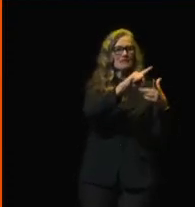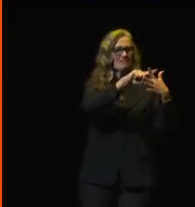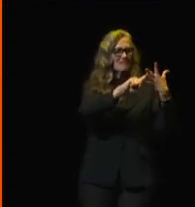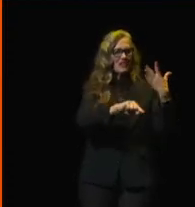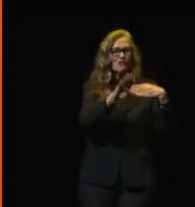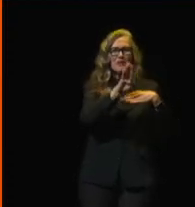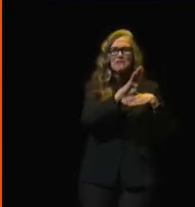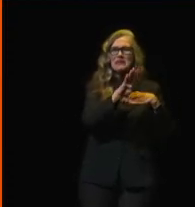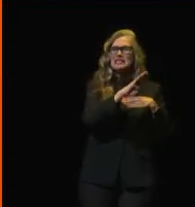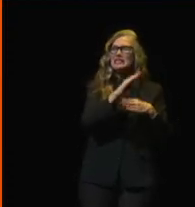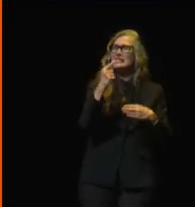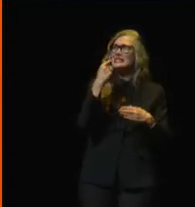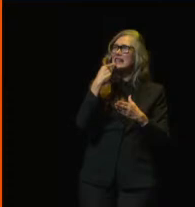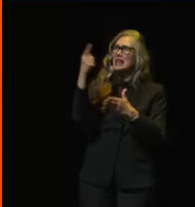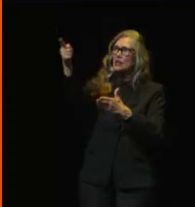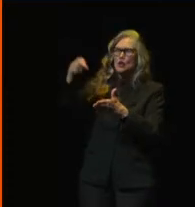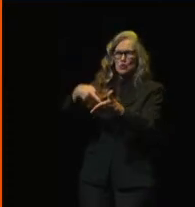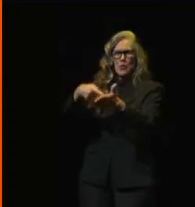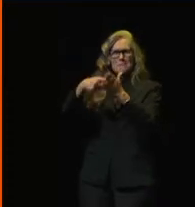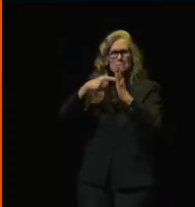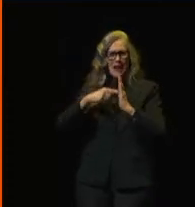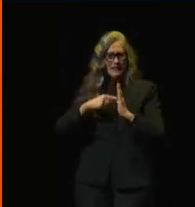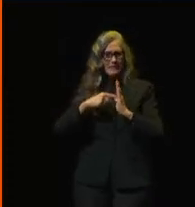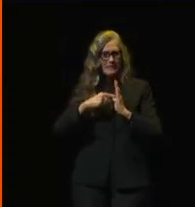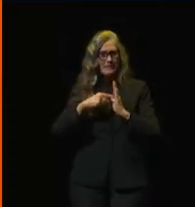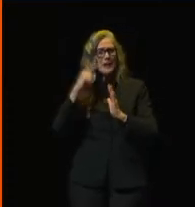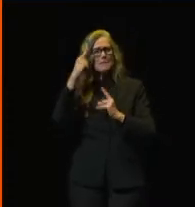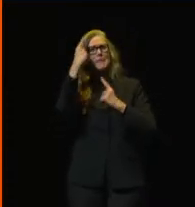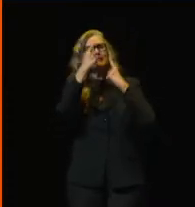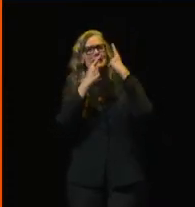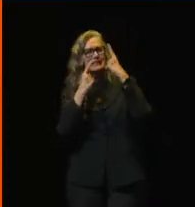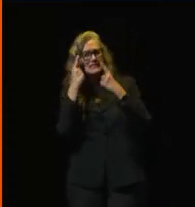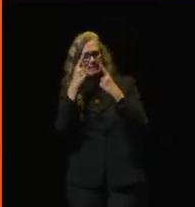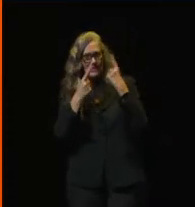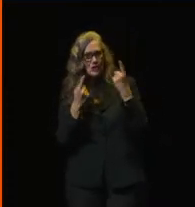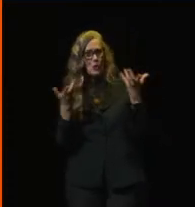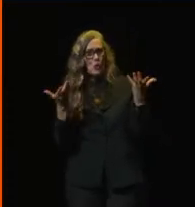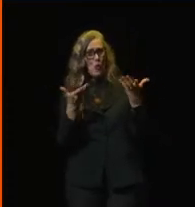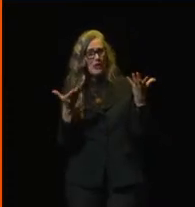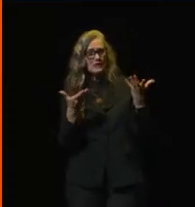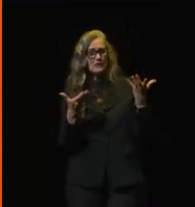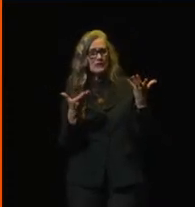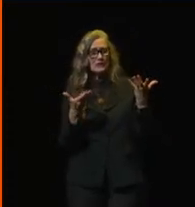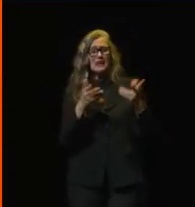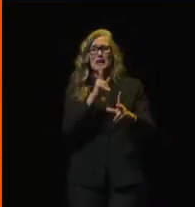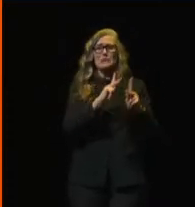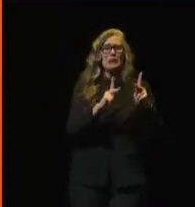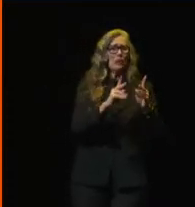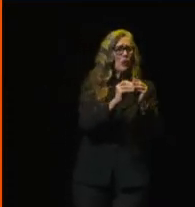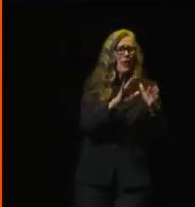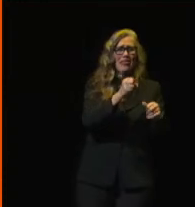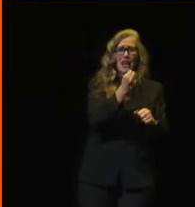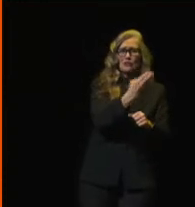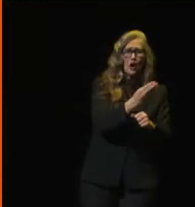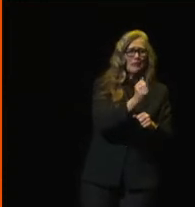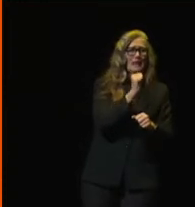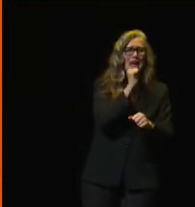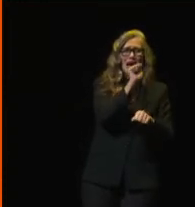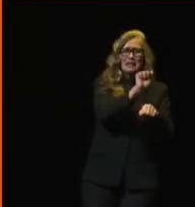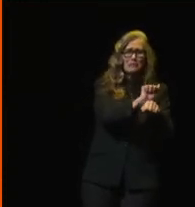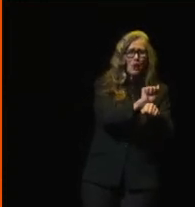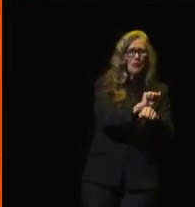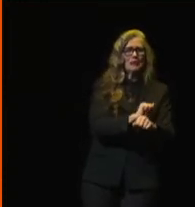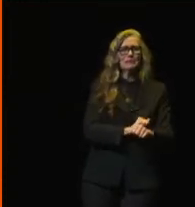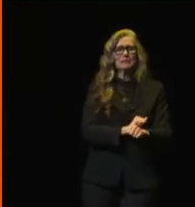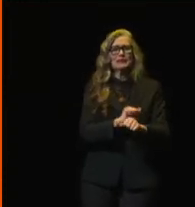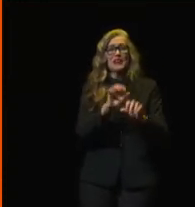the Fed's statutory mandate to consider unemployment and family economic security in their policies.